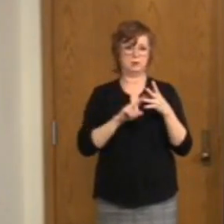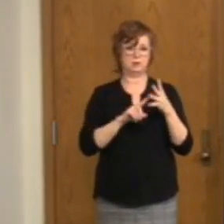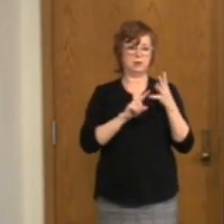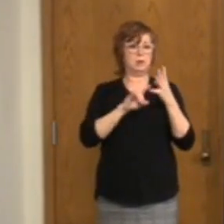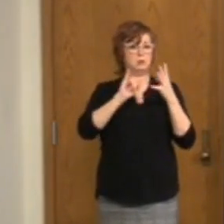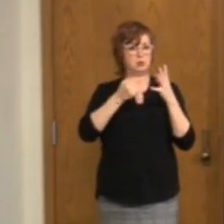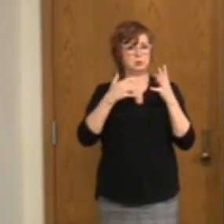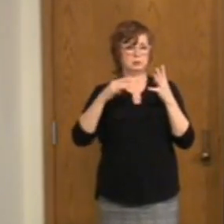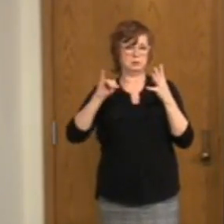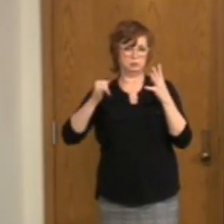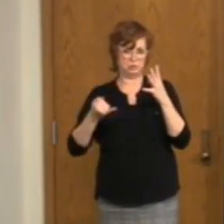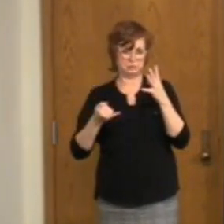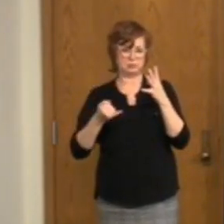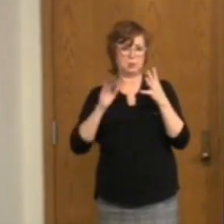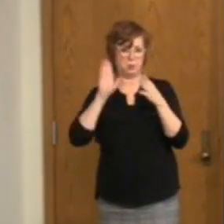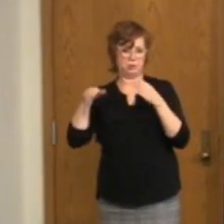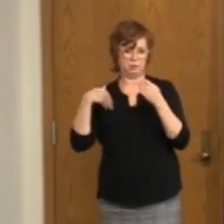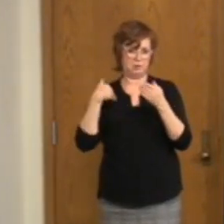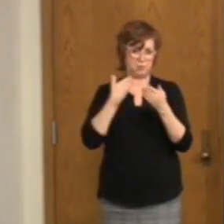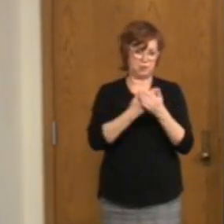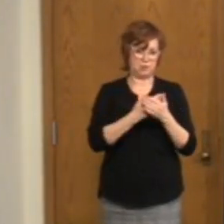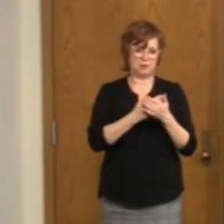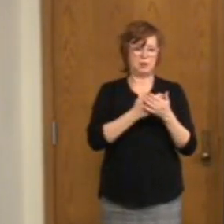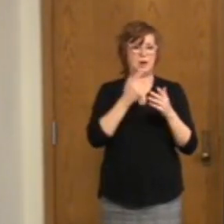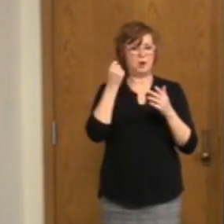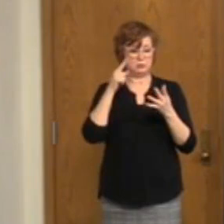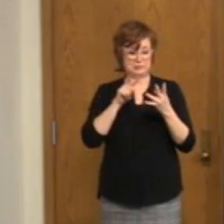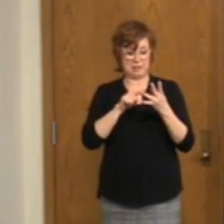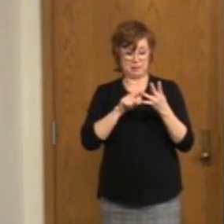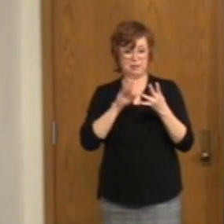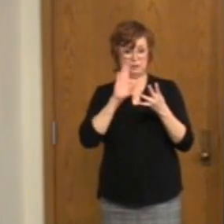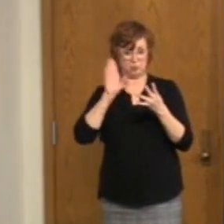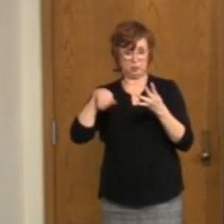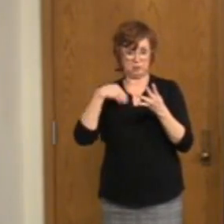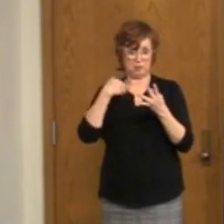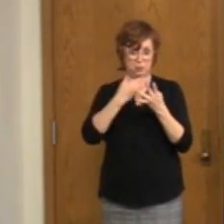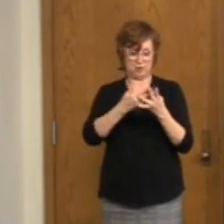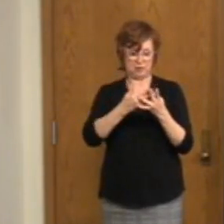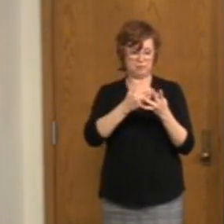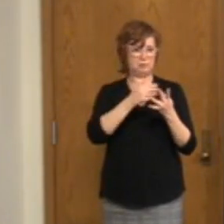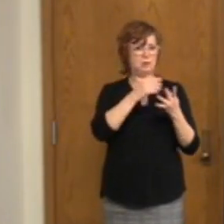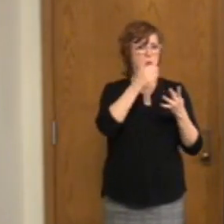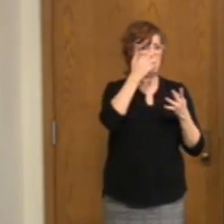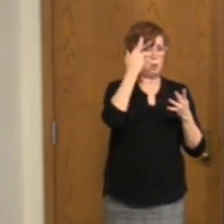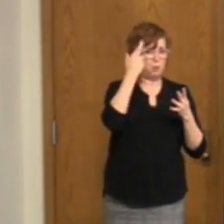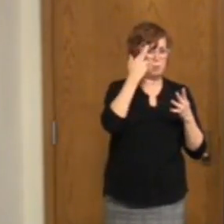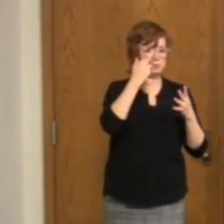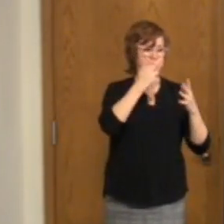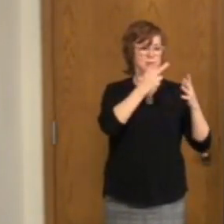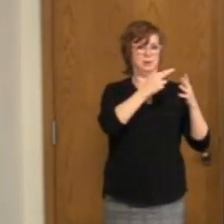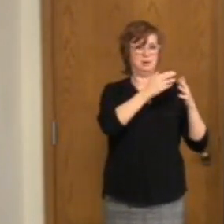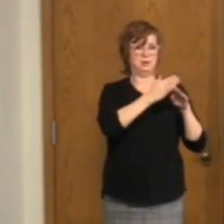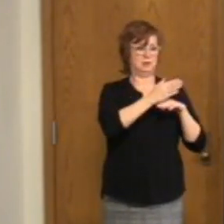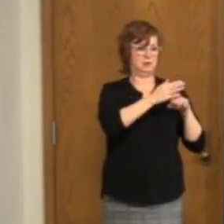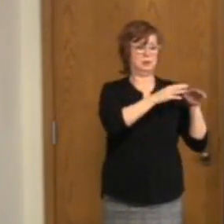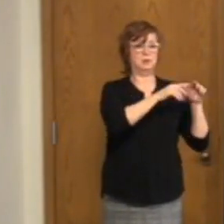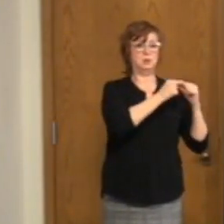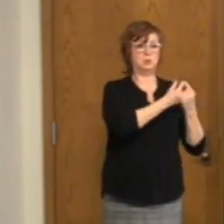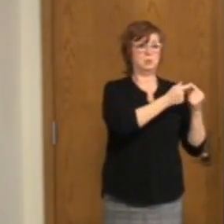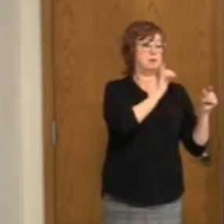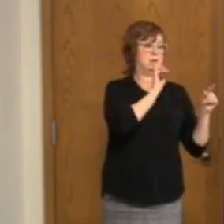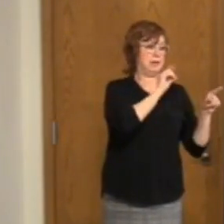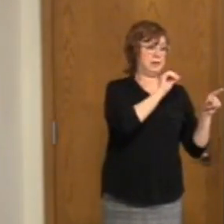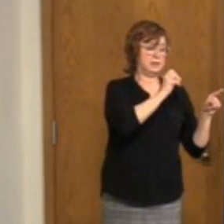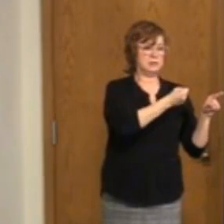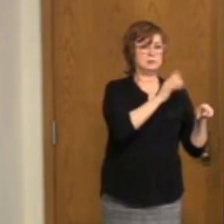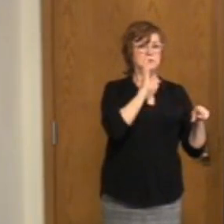time AstraZeneca and Janssen supplies pick up, we hopefully will already have done everyone 65 and older anyways with Pfizer and Moderna.